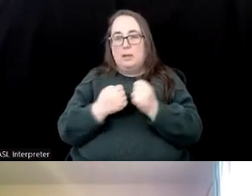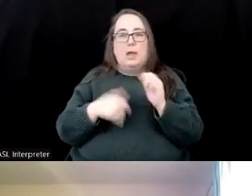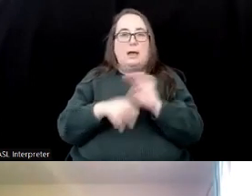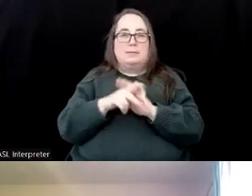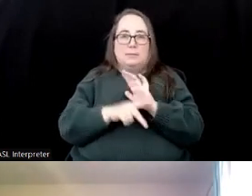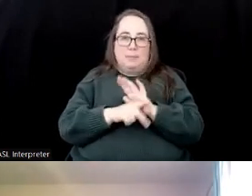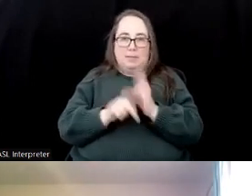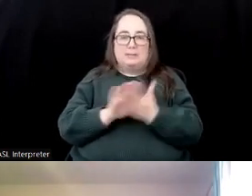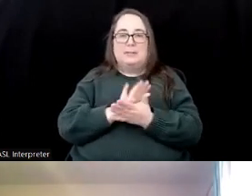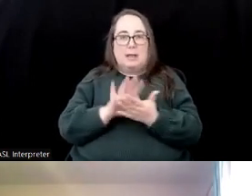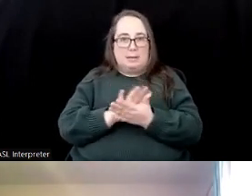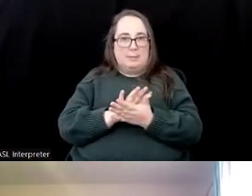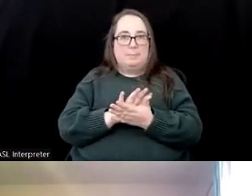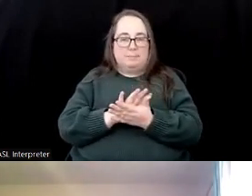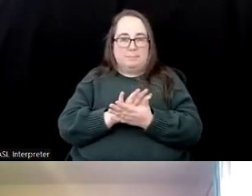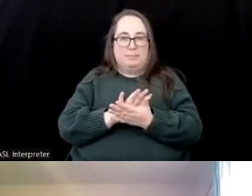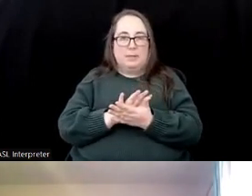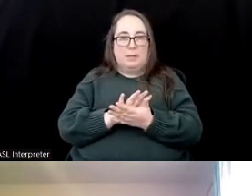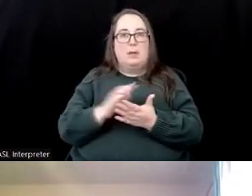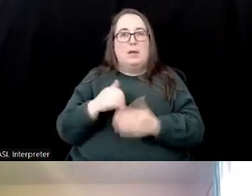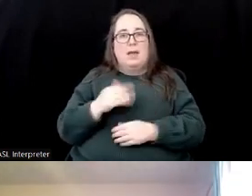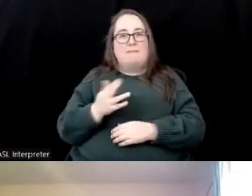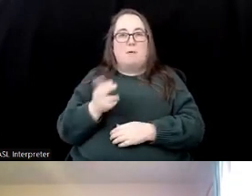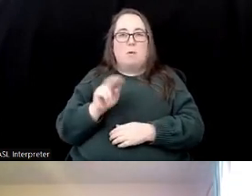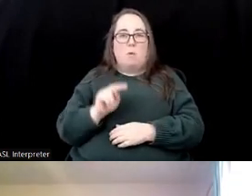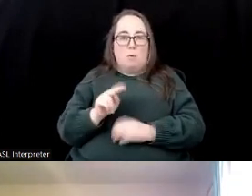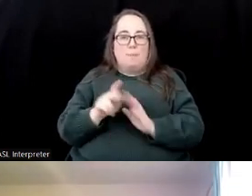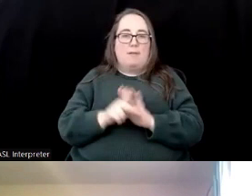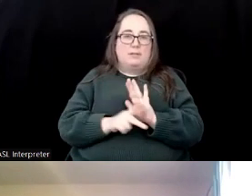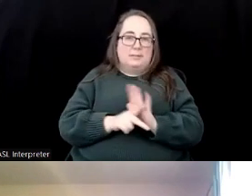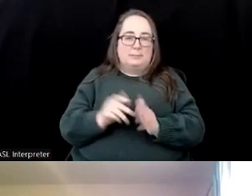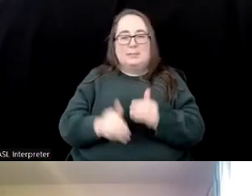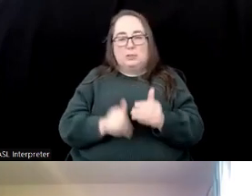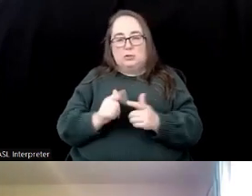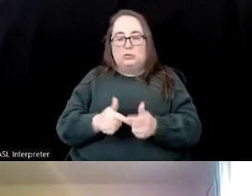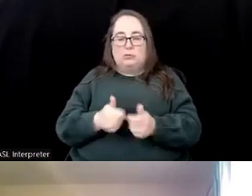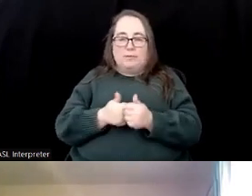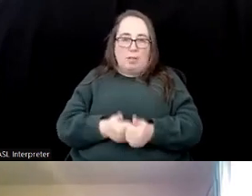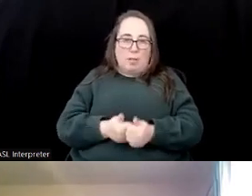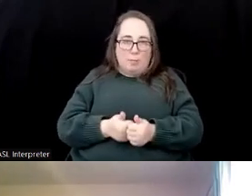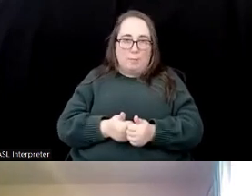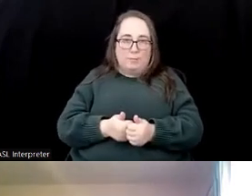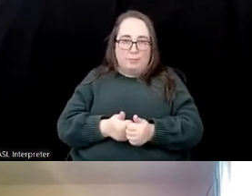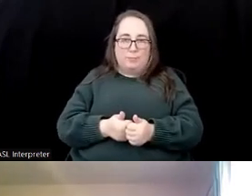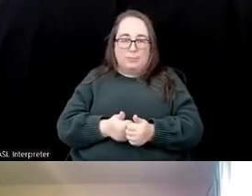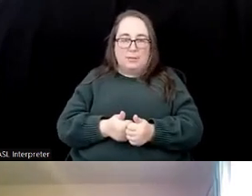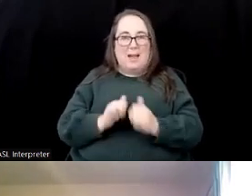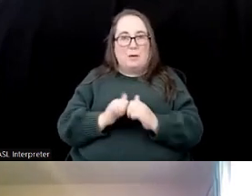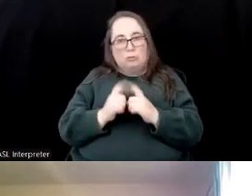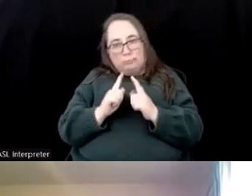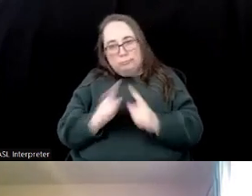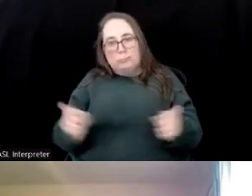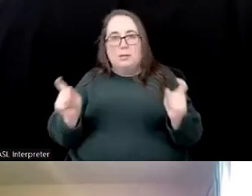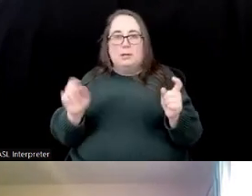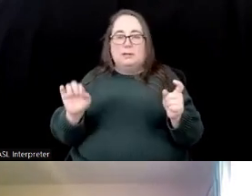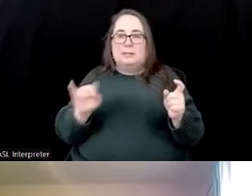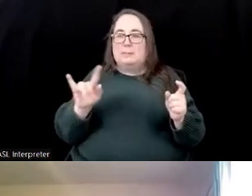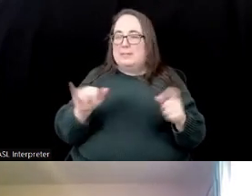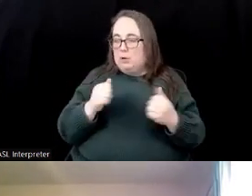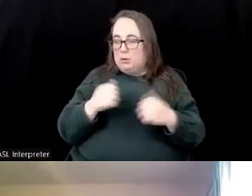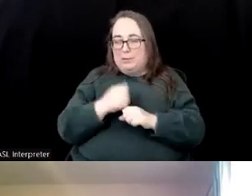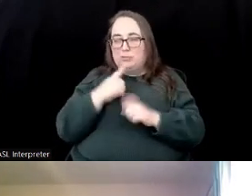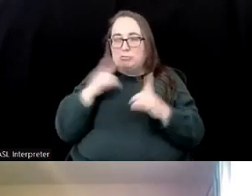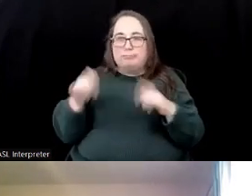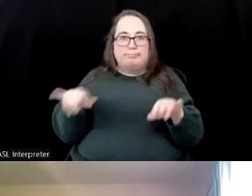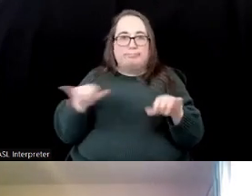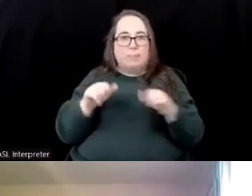document, if you will, where we have our own set of policies and procedures to administer this subsidy, because we want to make sure that we're consistent with